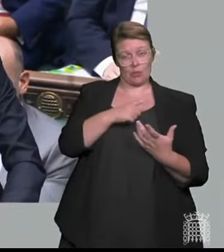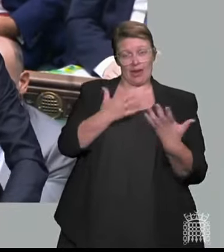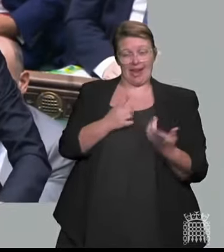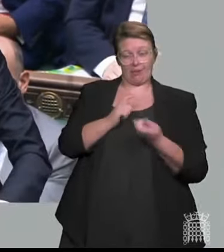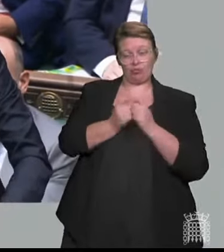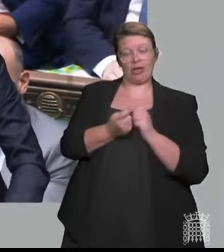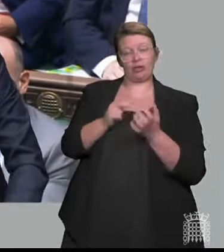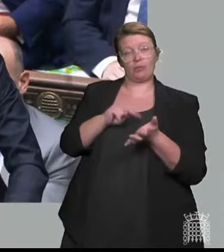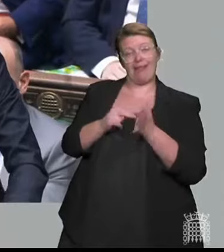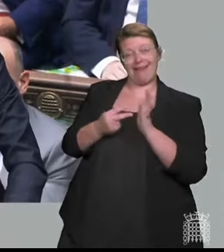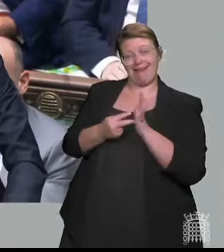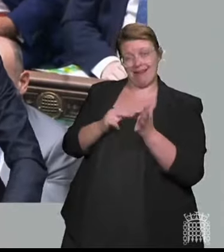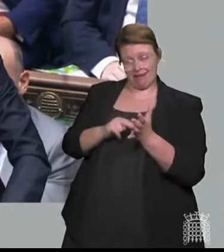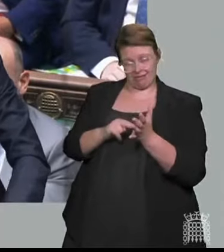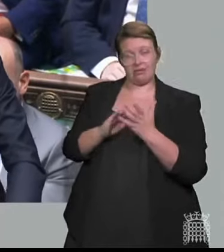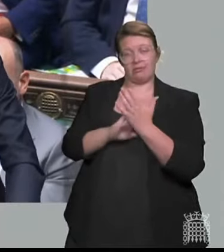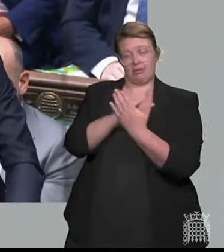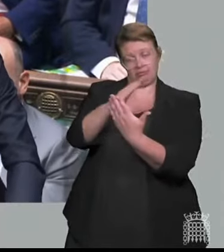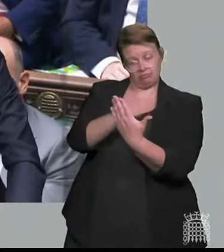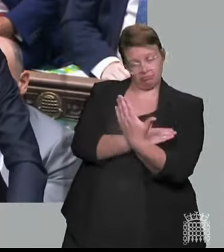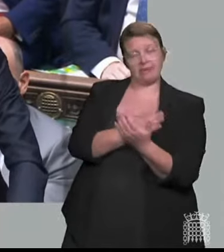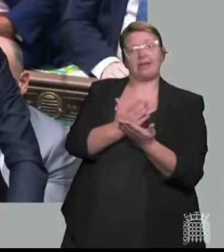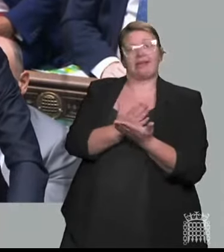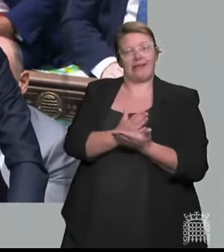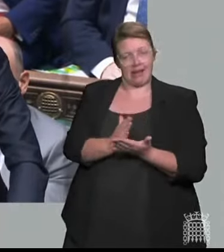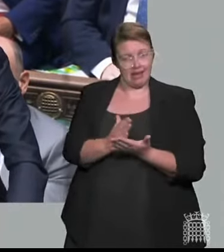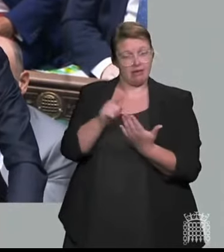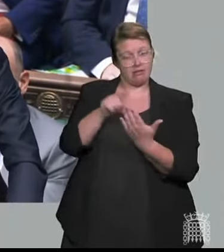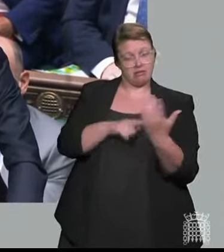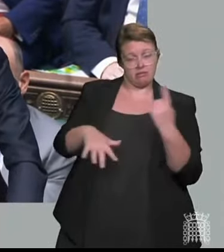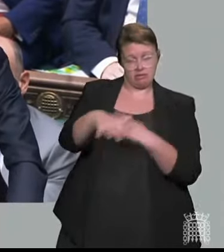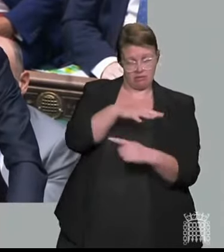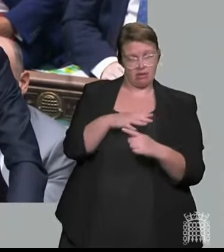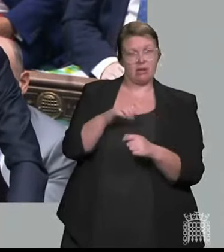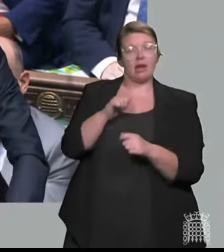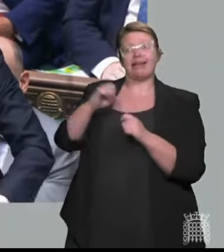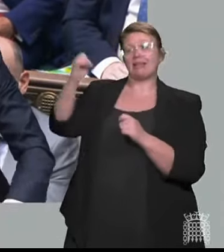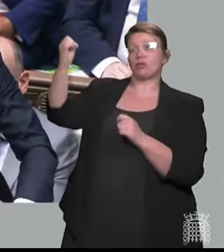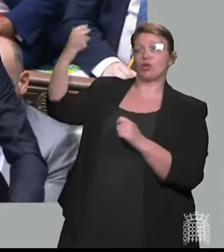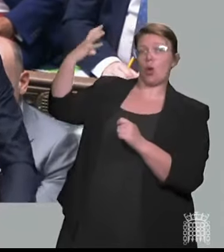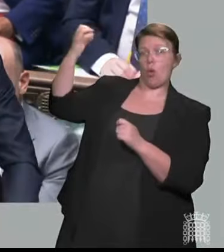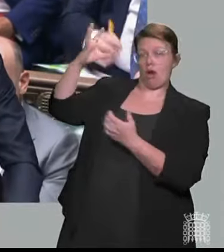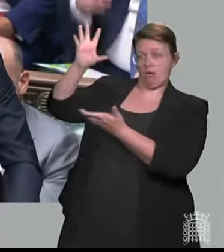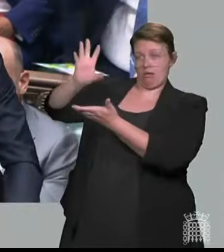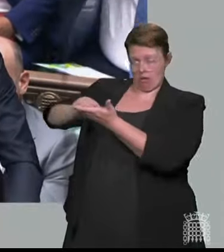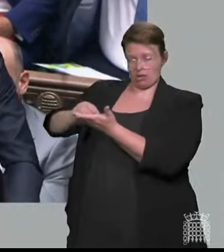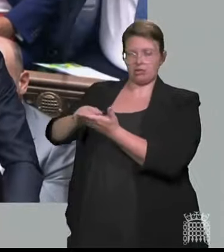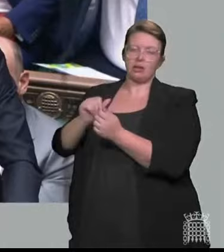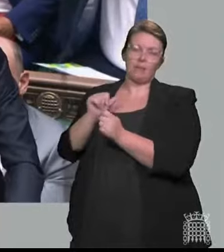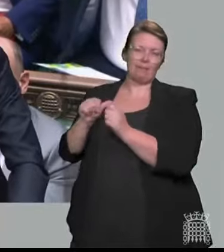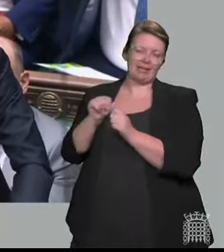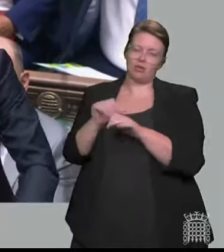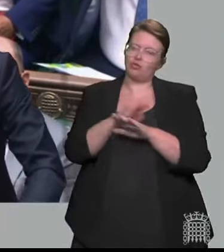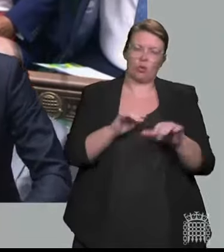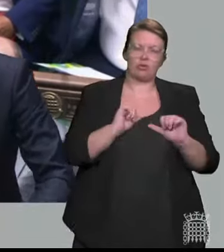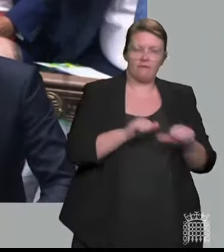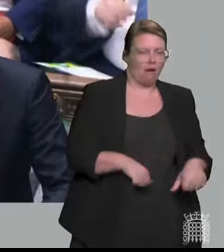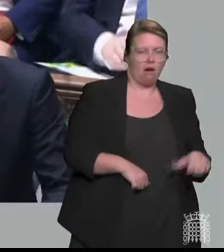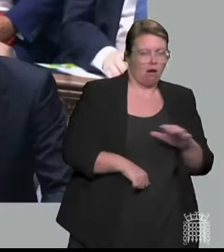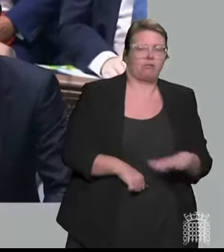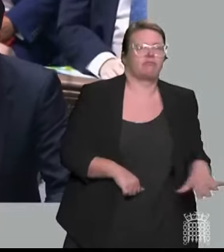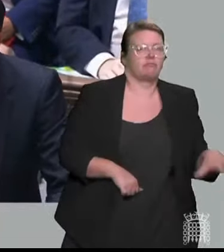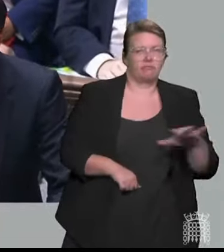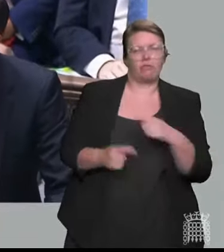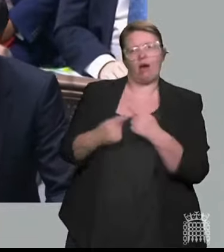sets this out explicitly with a clear preference for brownfield sites. Now, of course, we want to do more to encourage barn-top solar,